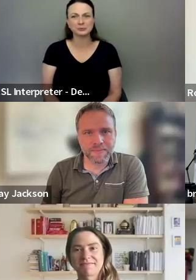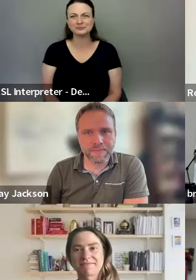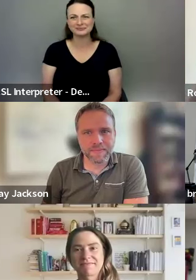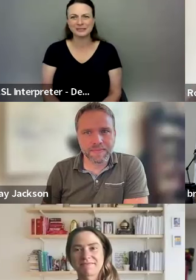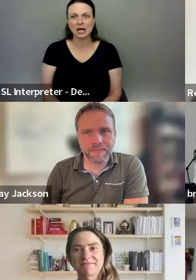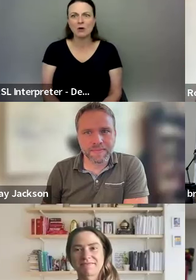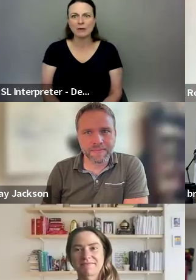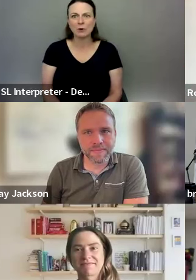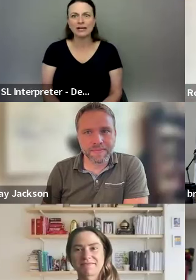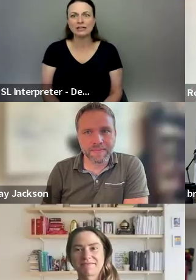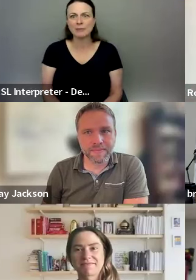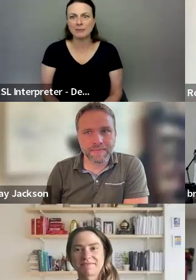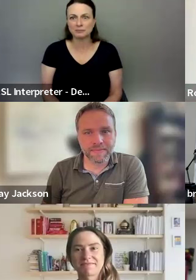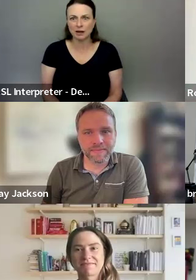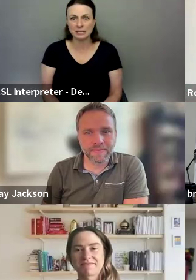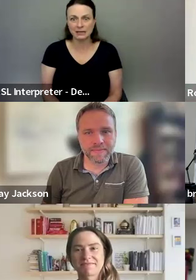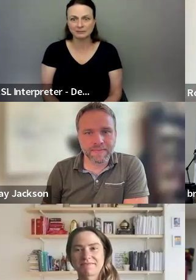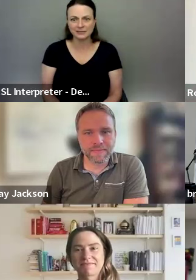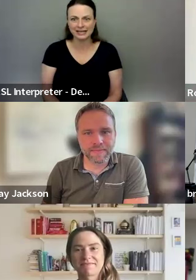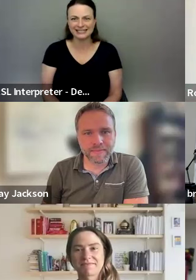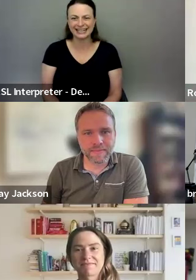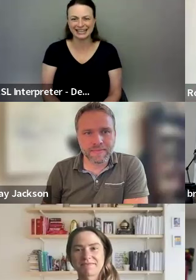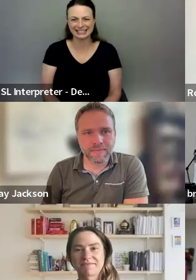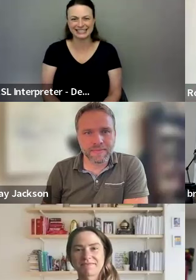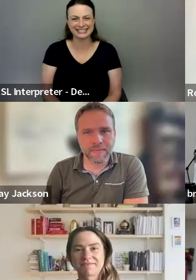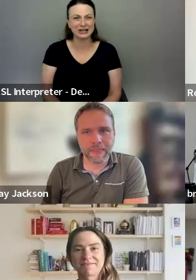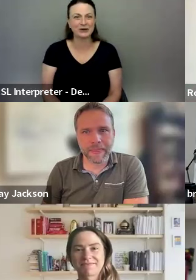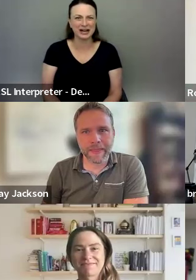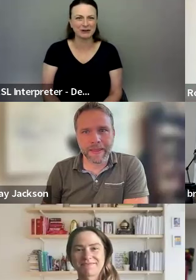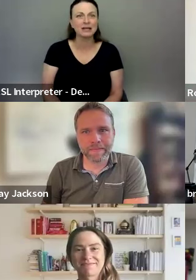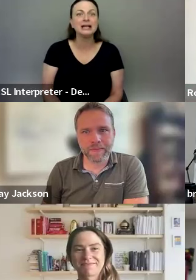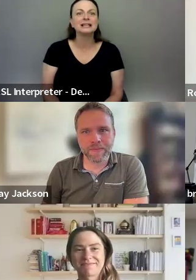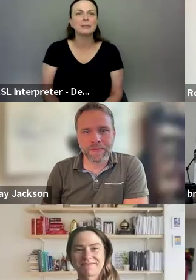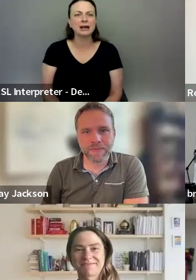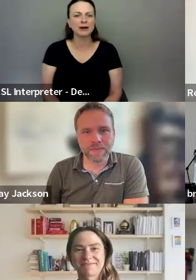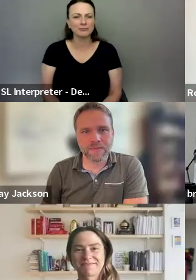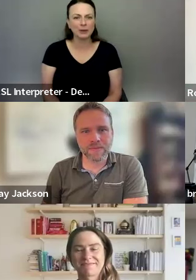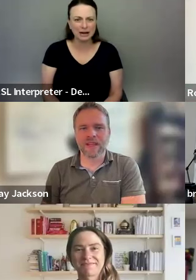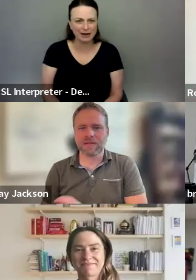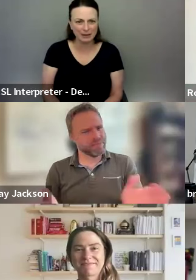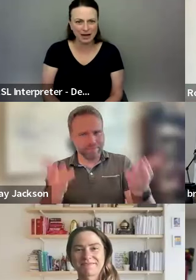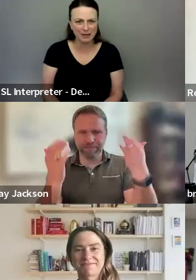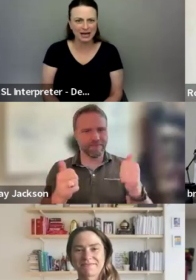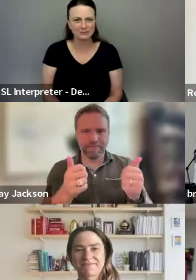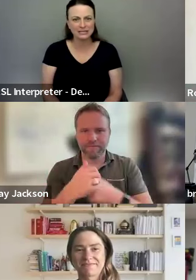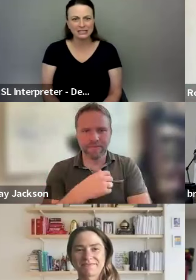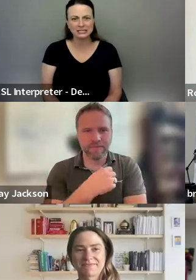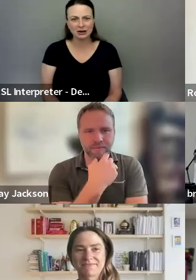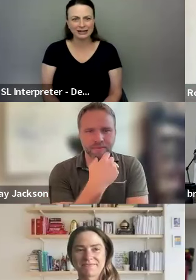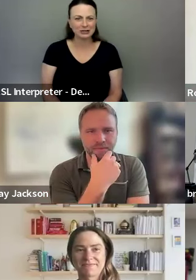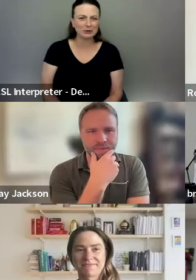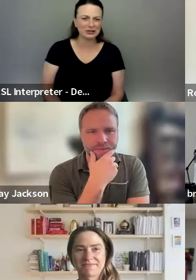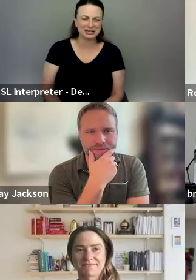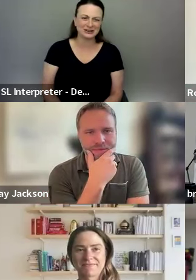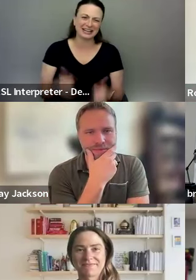Thank you. Okay, well, we need to wrap up. Rob saying yes. Destiny's saying, oh, go ahead, Rob. Yep, we gotta wrap up.